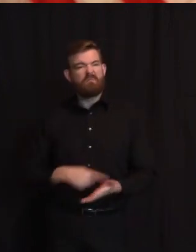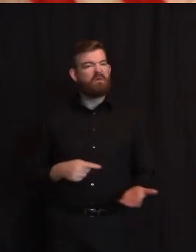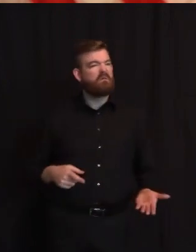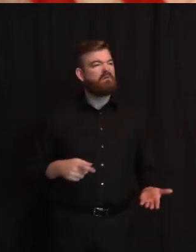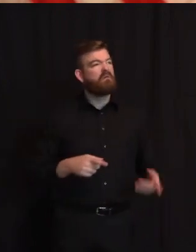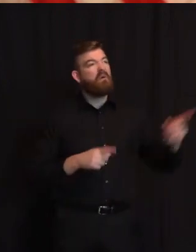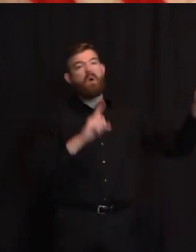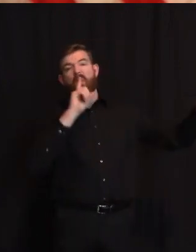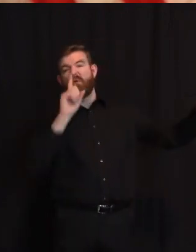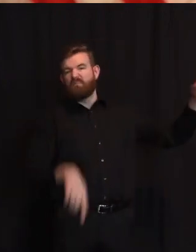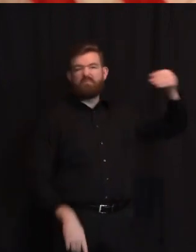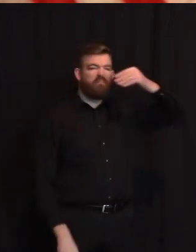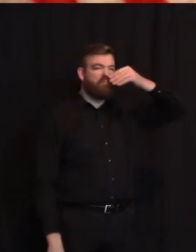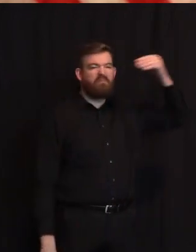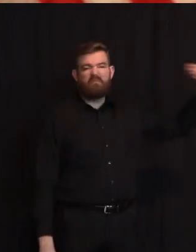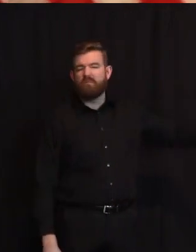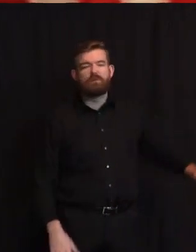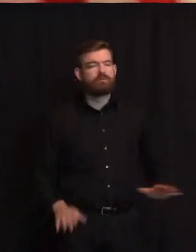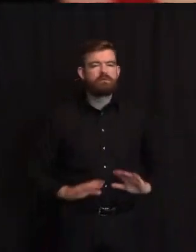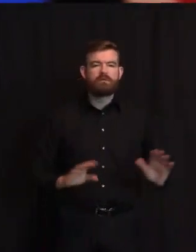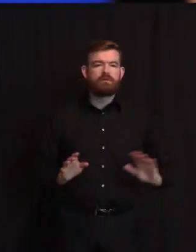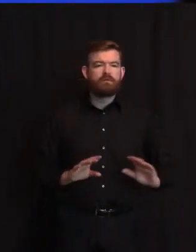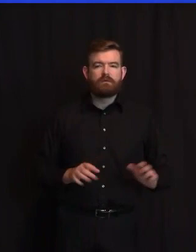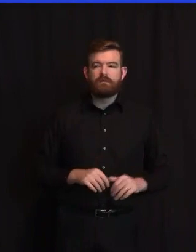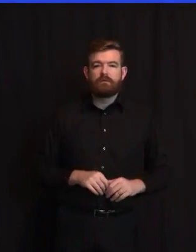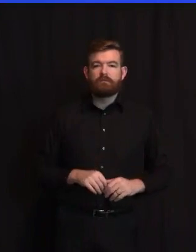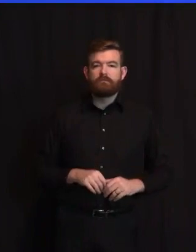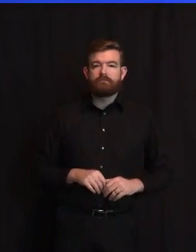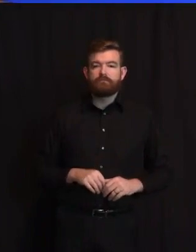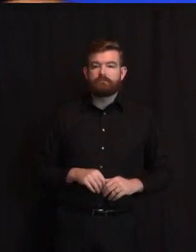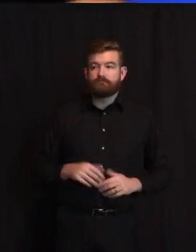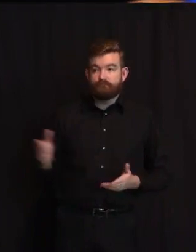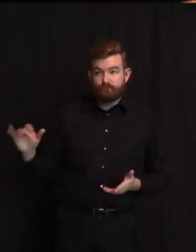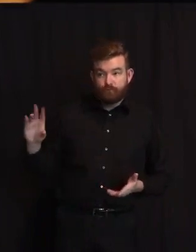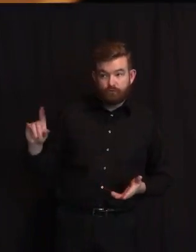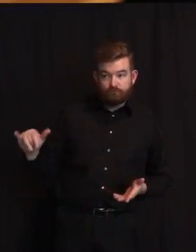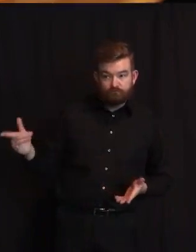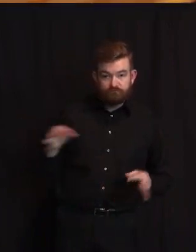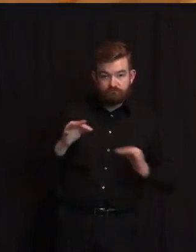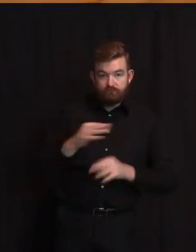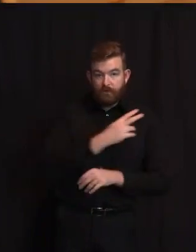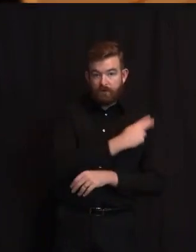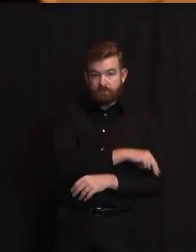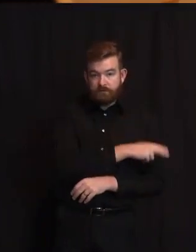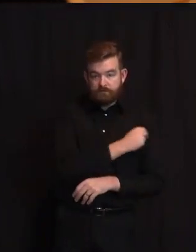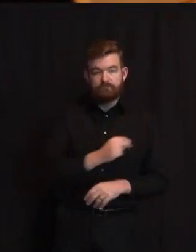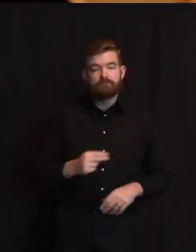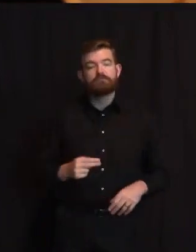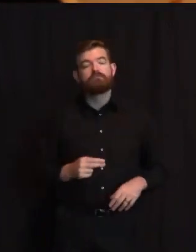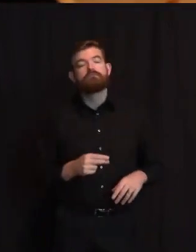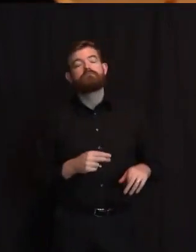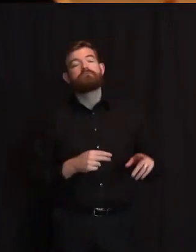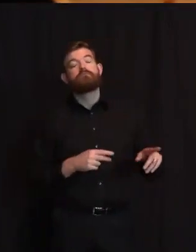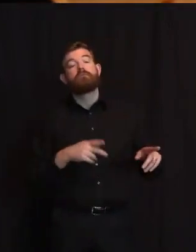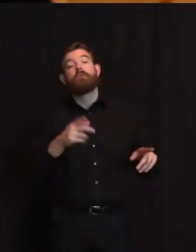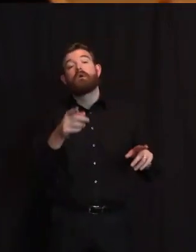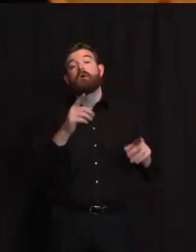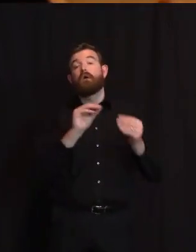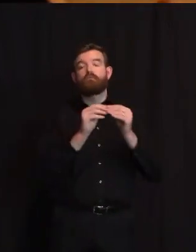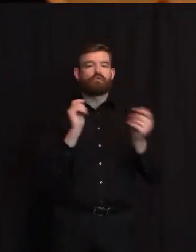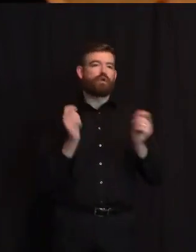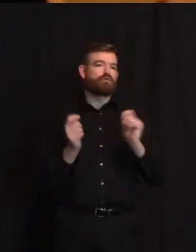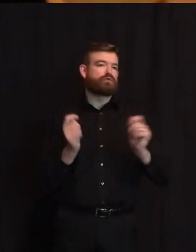want to address the hospital capacity? Sure. As you know, that these numbers change every day depending on the data that